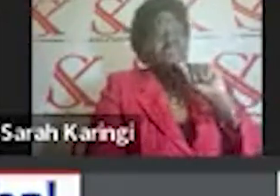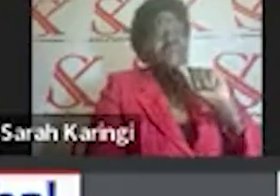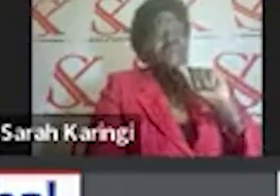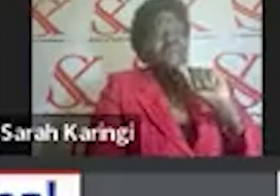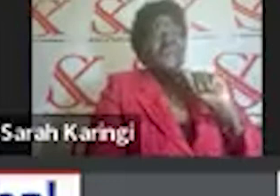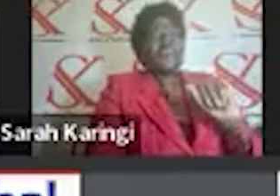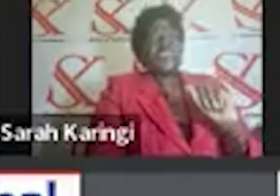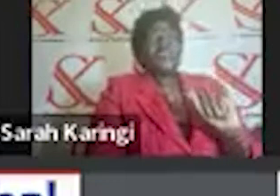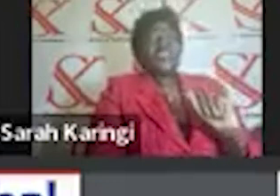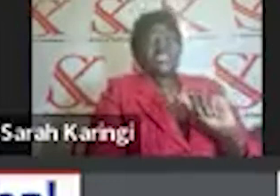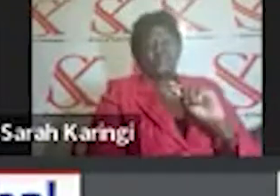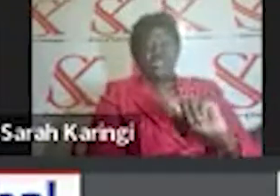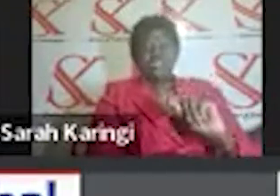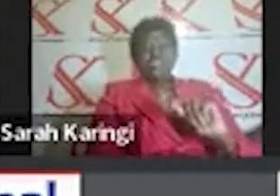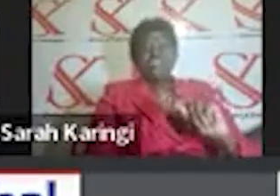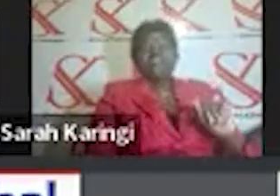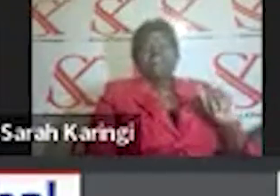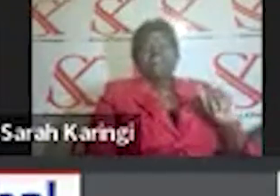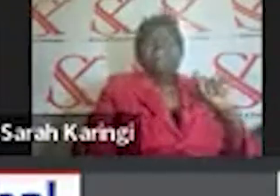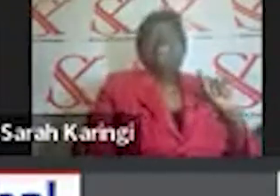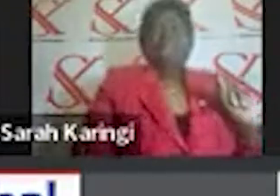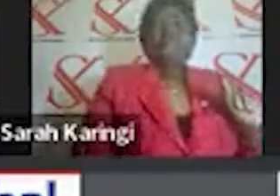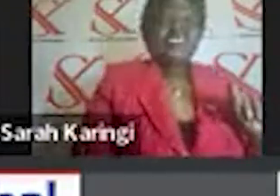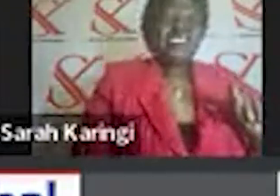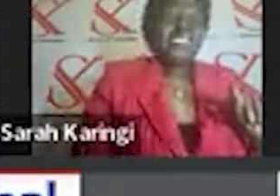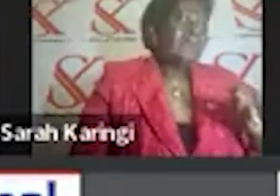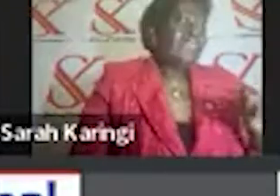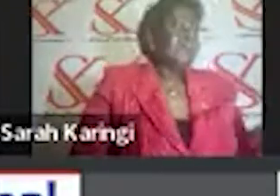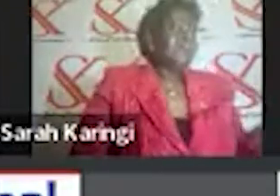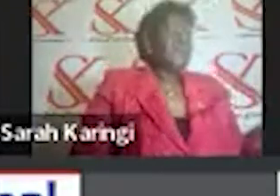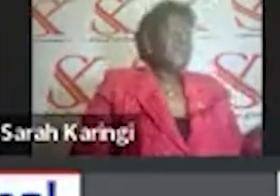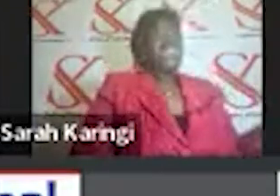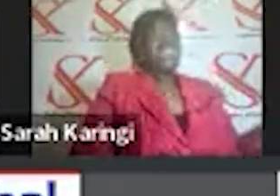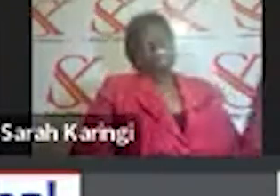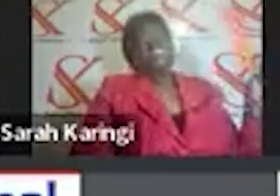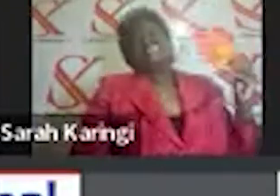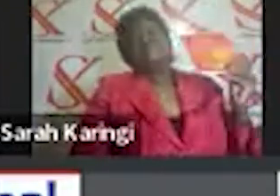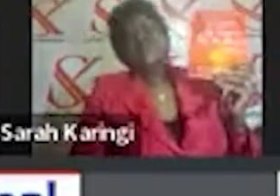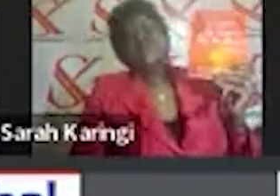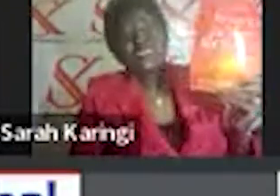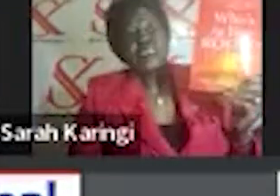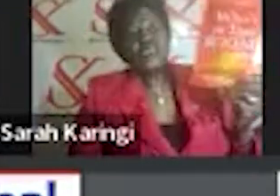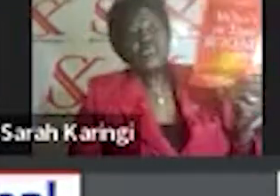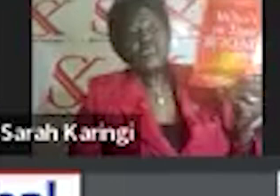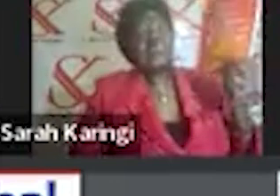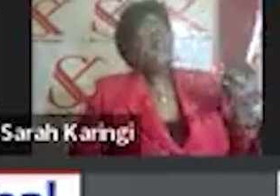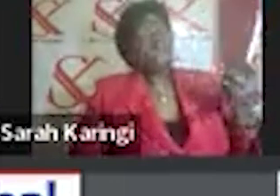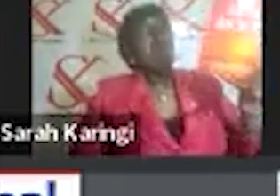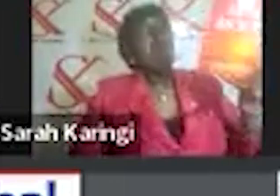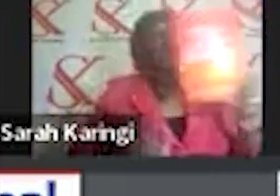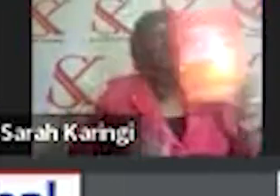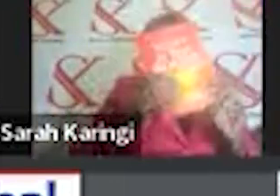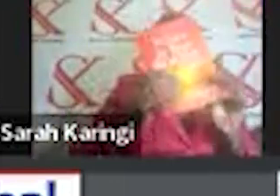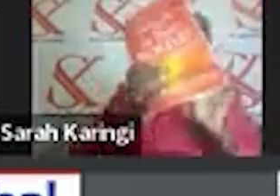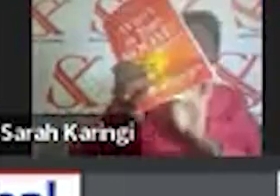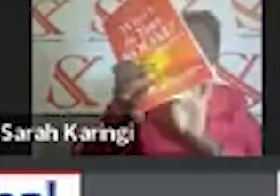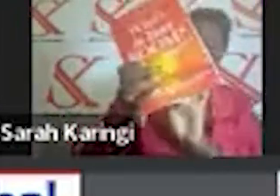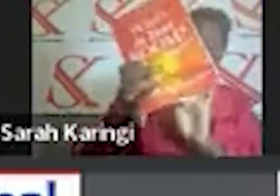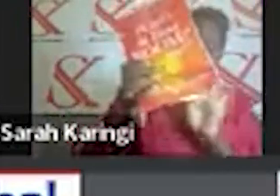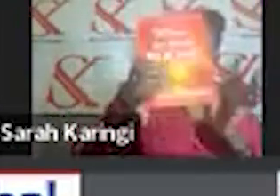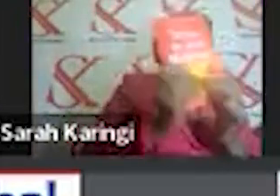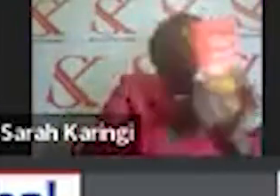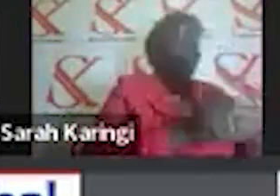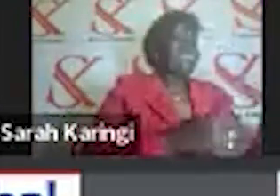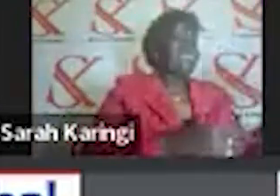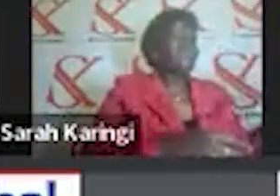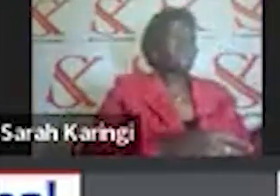we have to develop new skills and knowledge. It's unfortunate that many people don't like reading books. Not only, you don't even have to read this book.